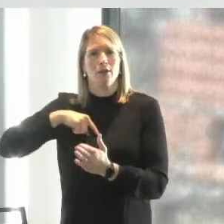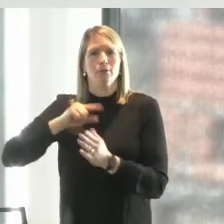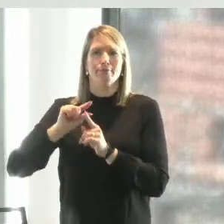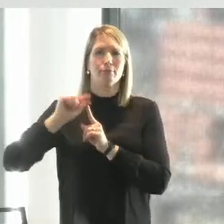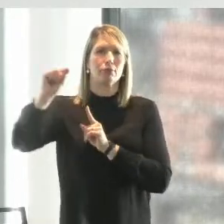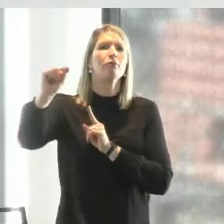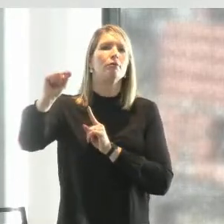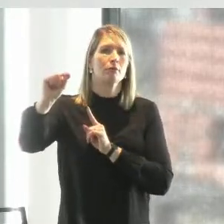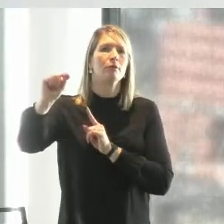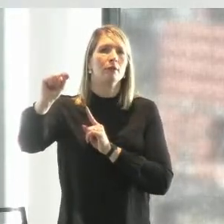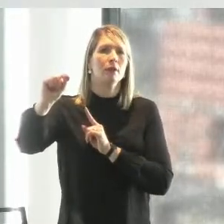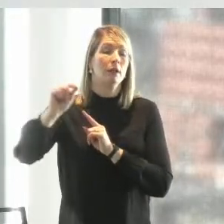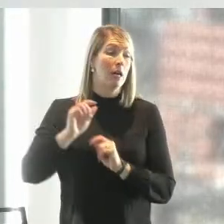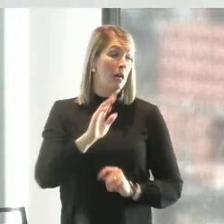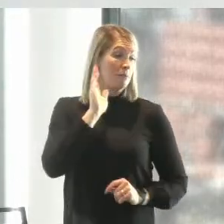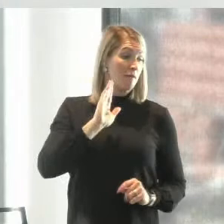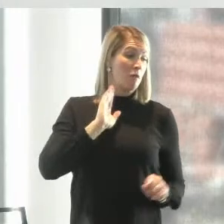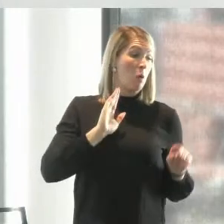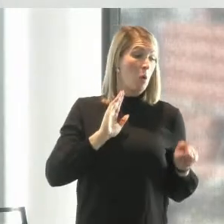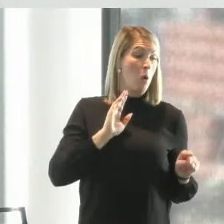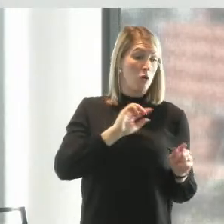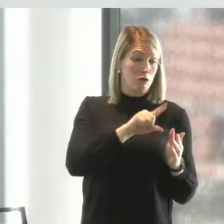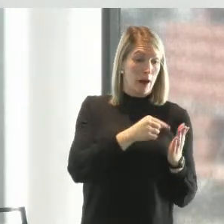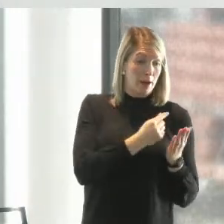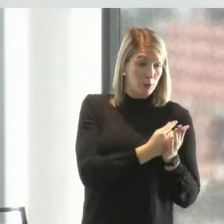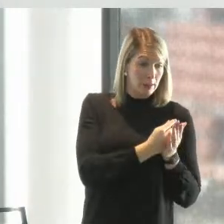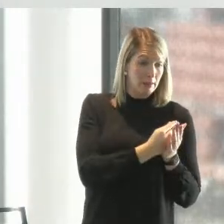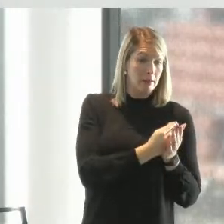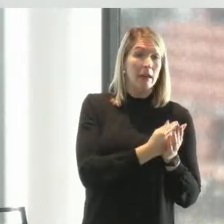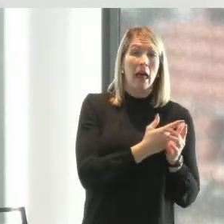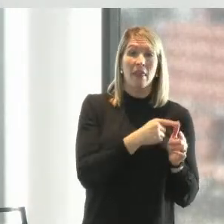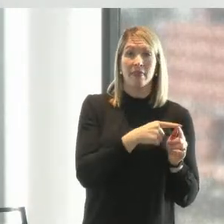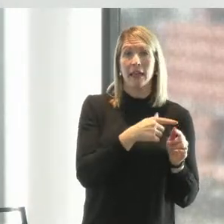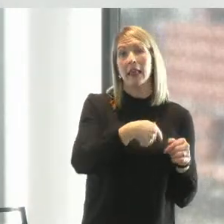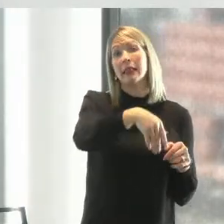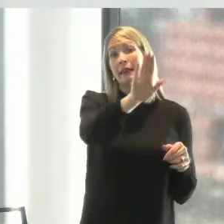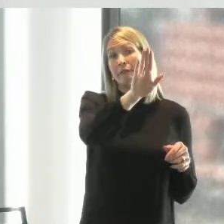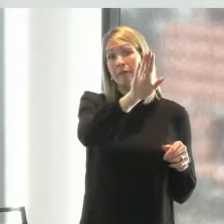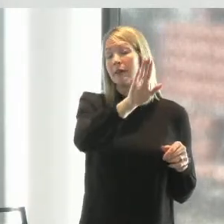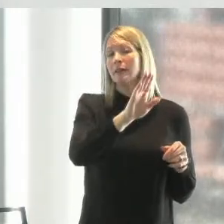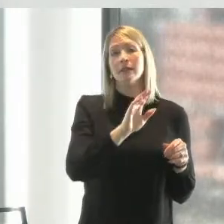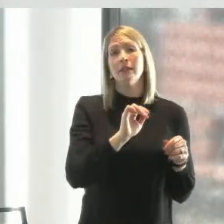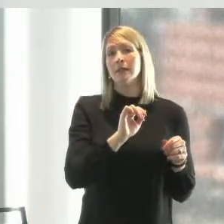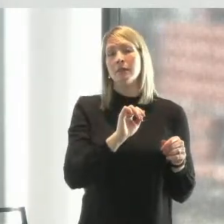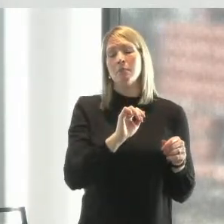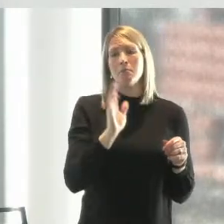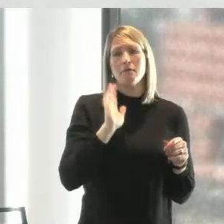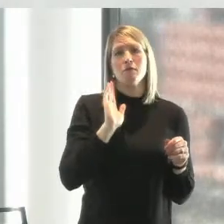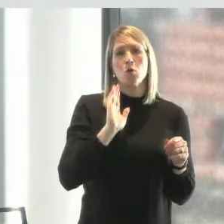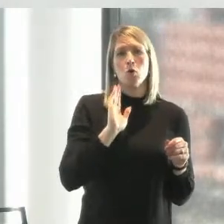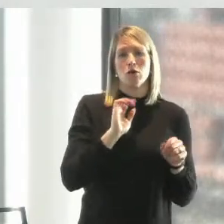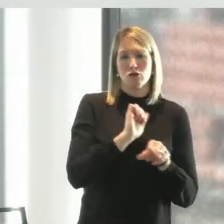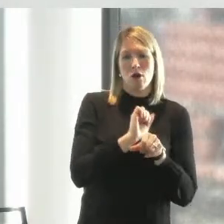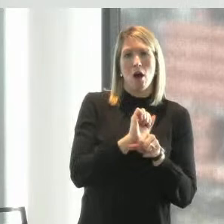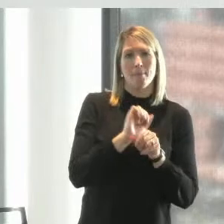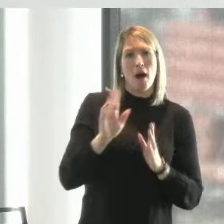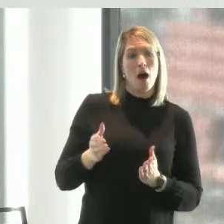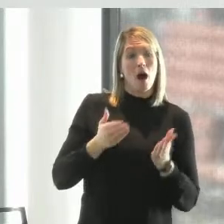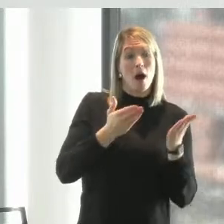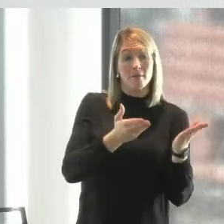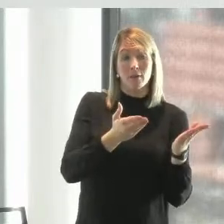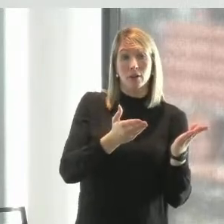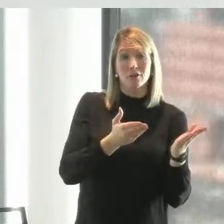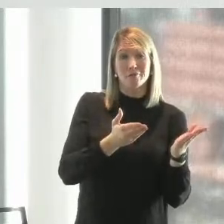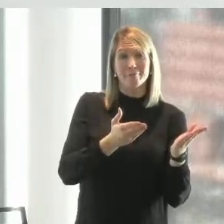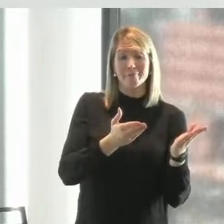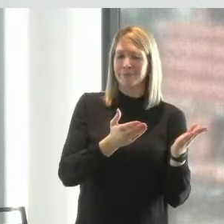in order to enter the pathway, they would have to have an pre-existing core job offer. But we know